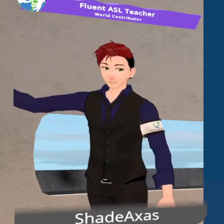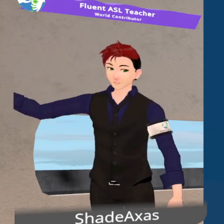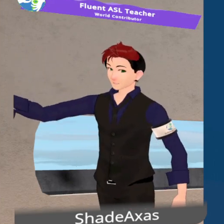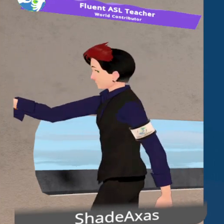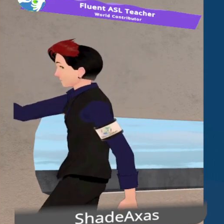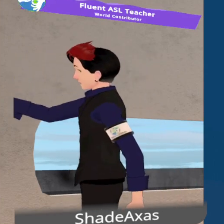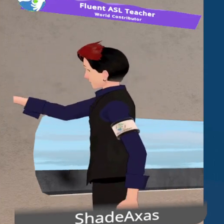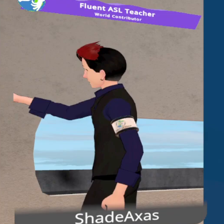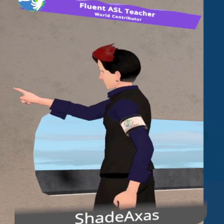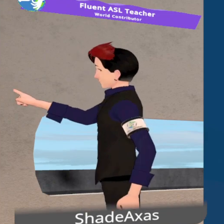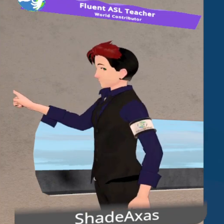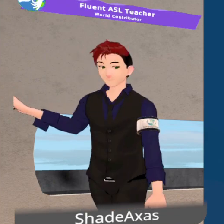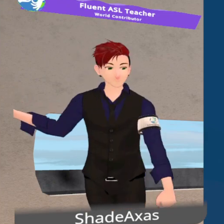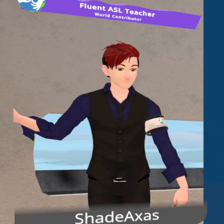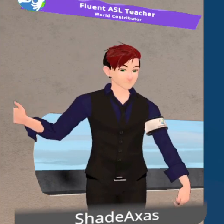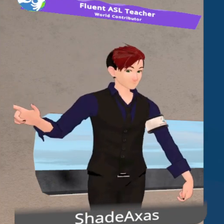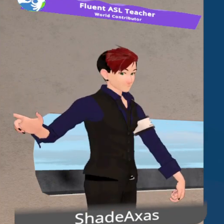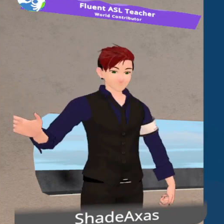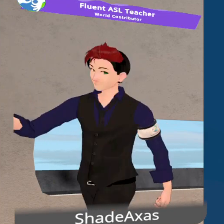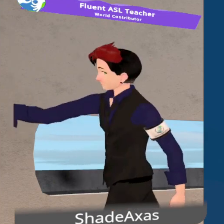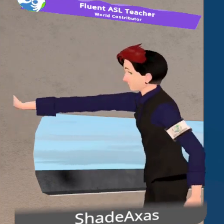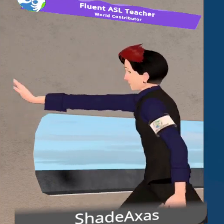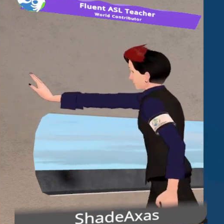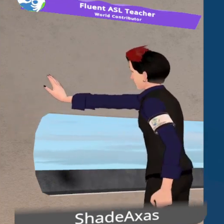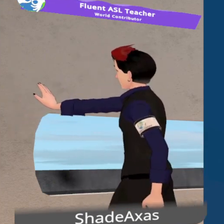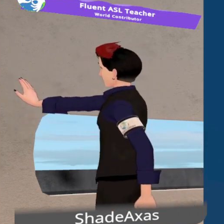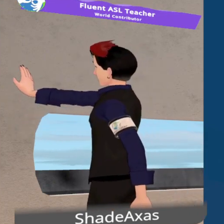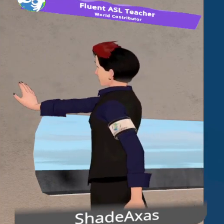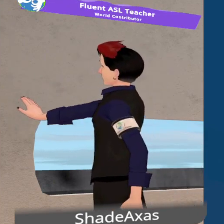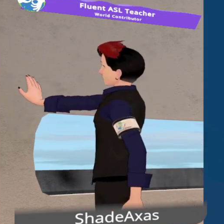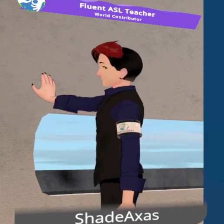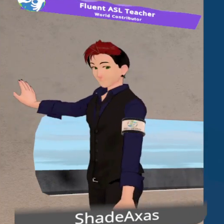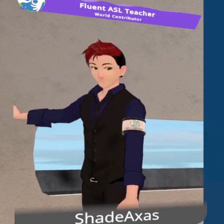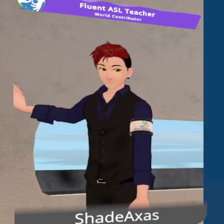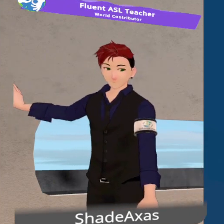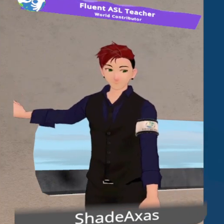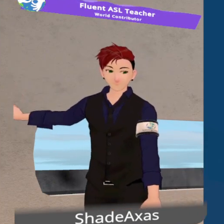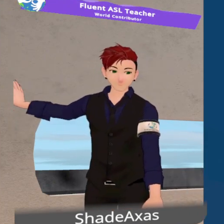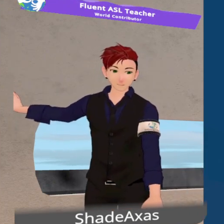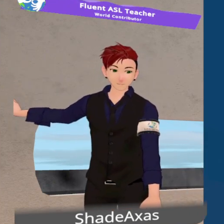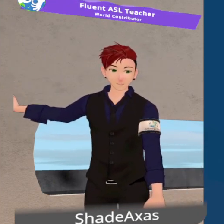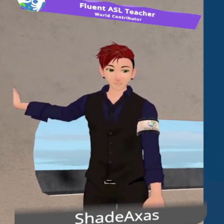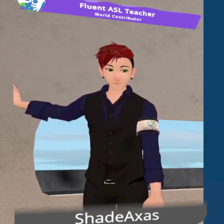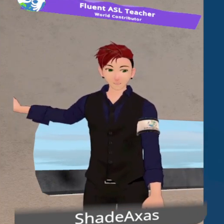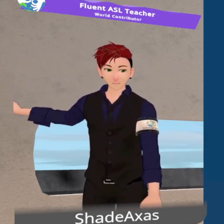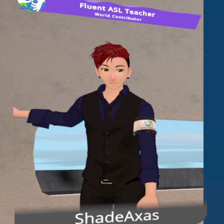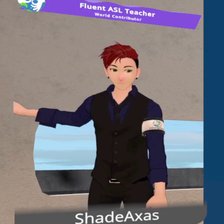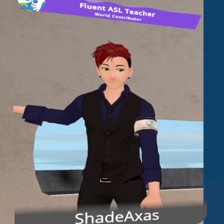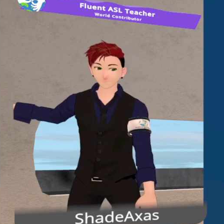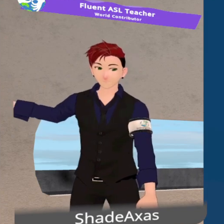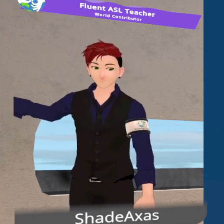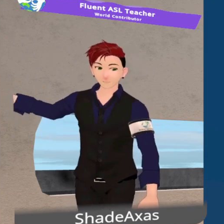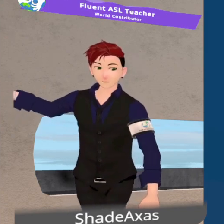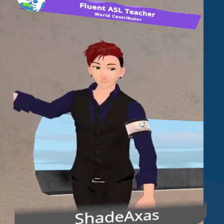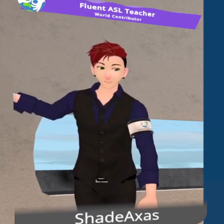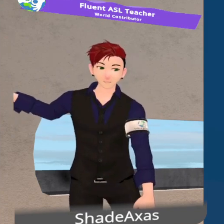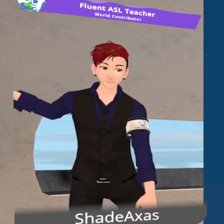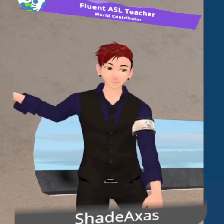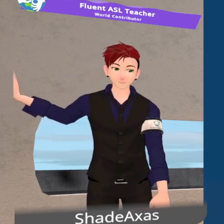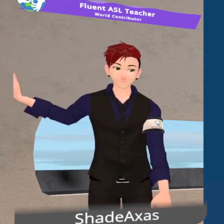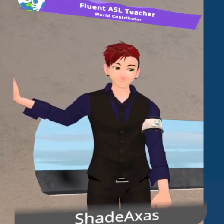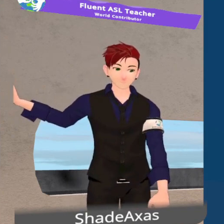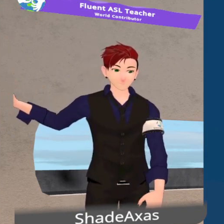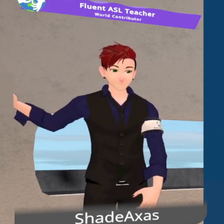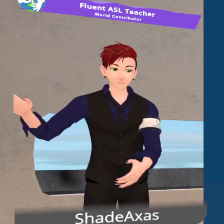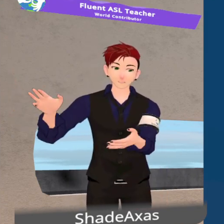That's the goal, not here. This is the end of the rainbow. This is where your pot of gold is. Don't give up halfway